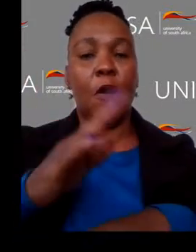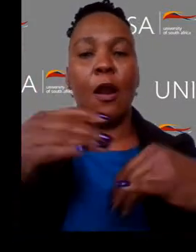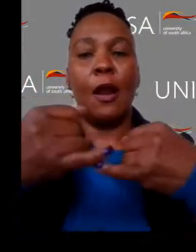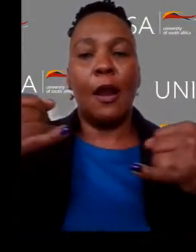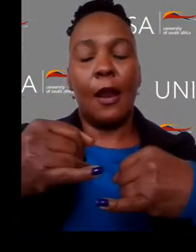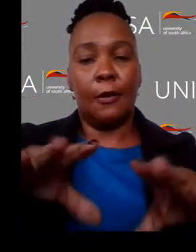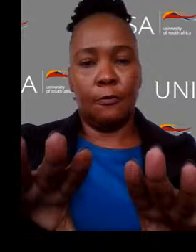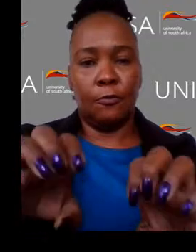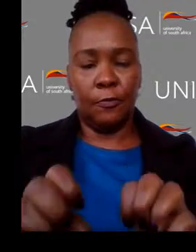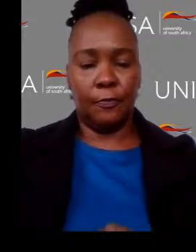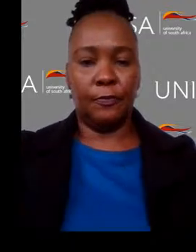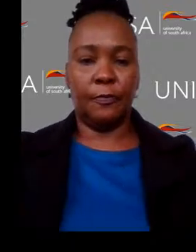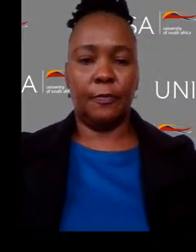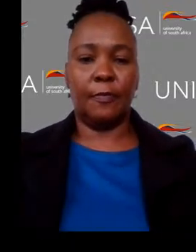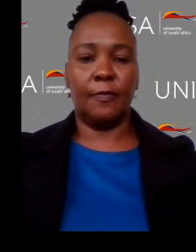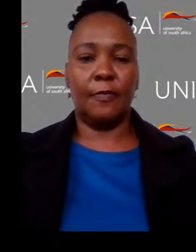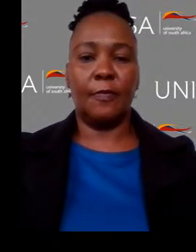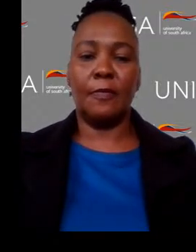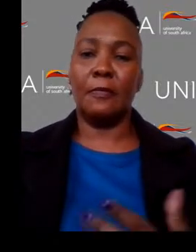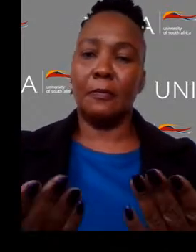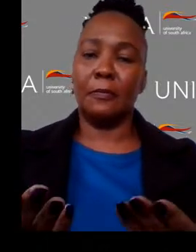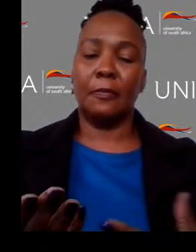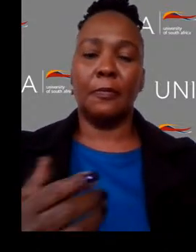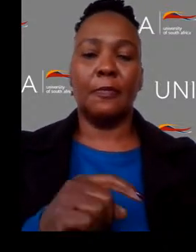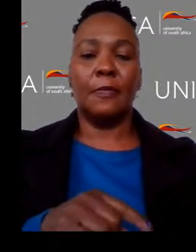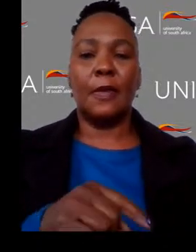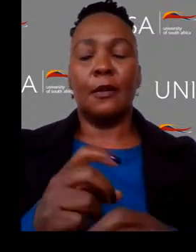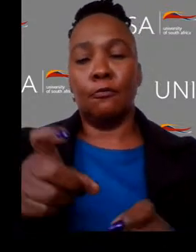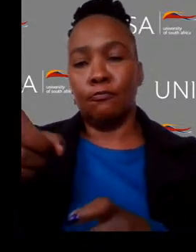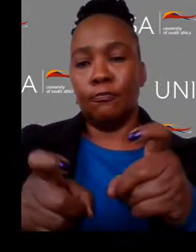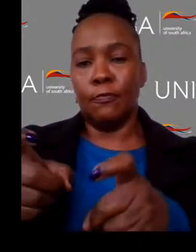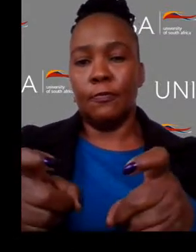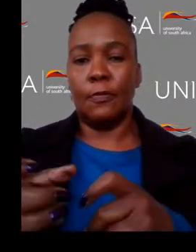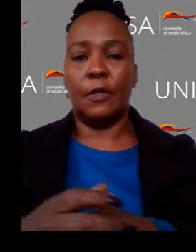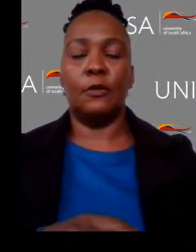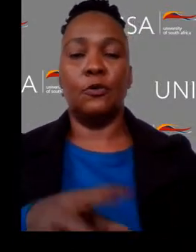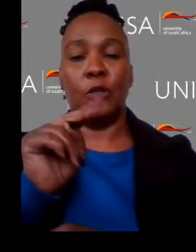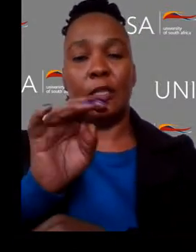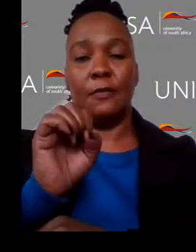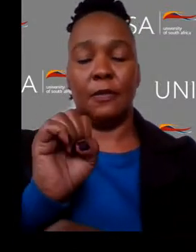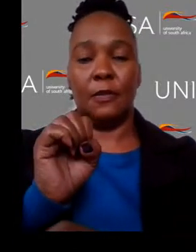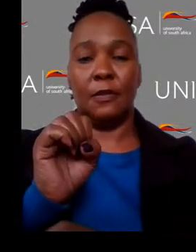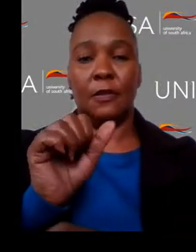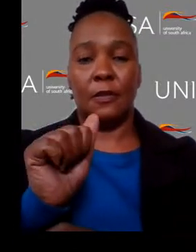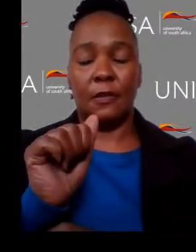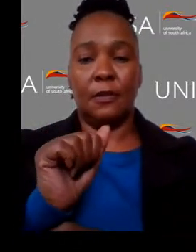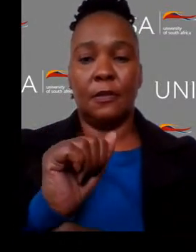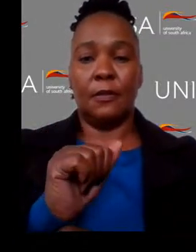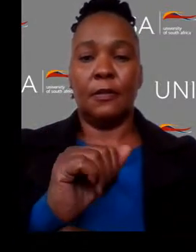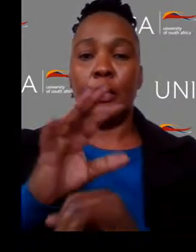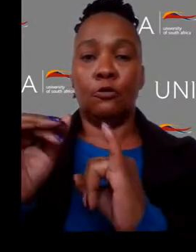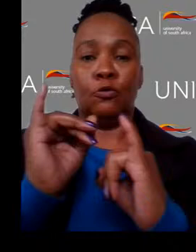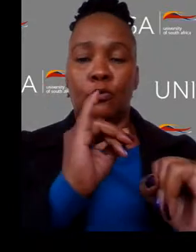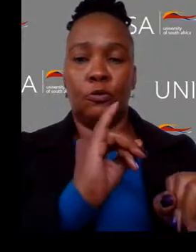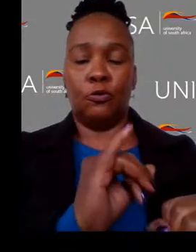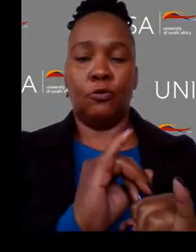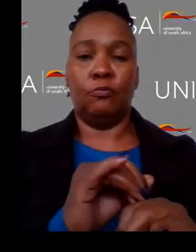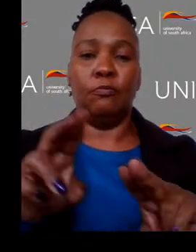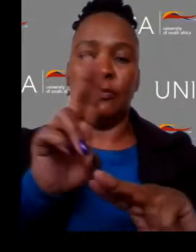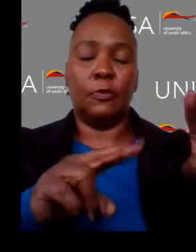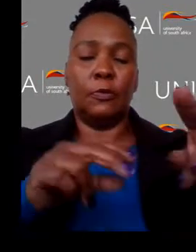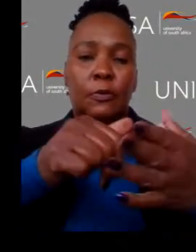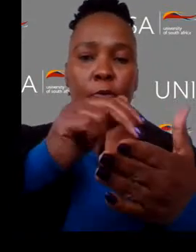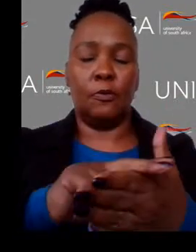examinations. In tightening our controls, UNISA has introduced proctoring tools in order to authenticate